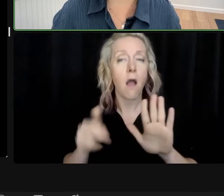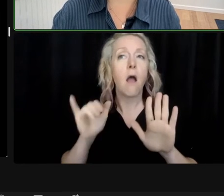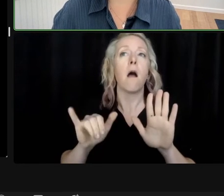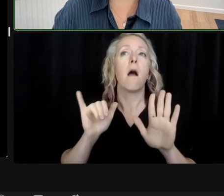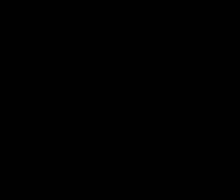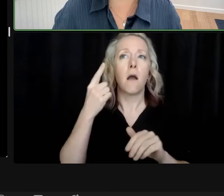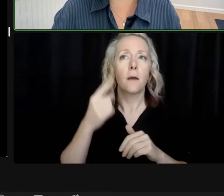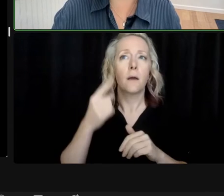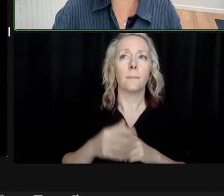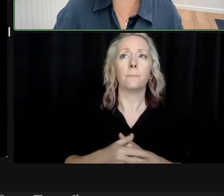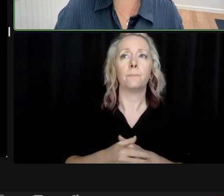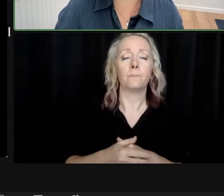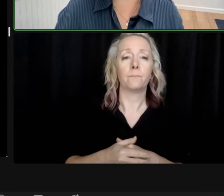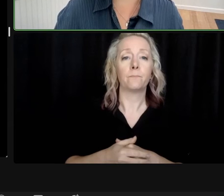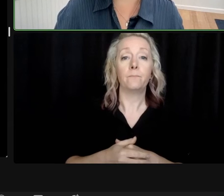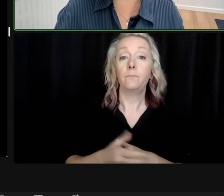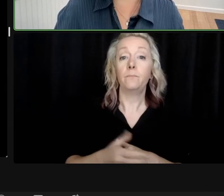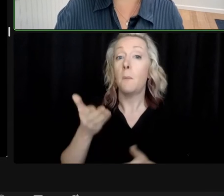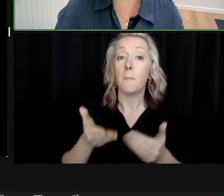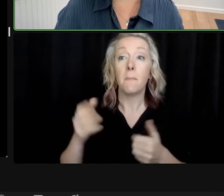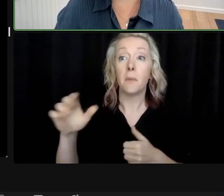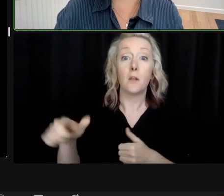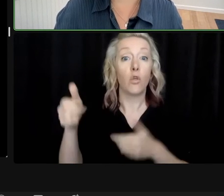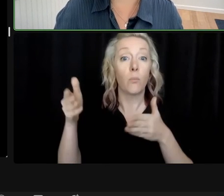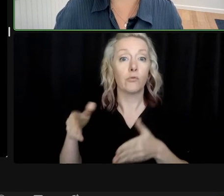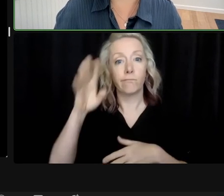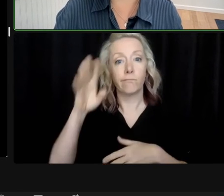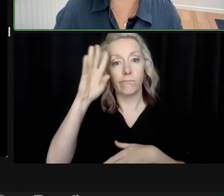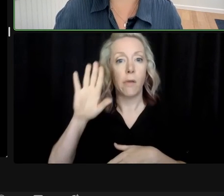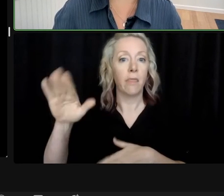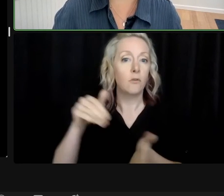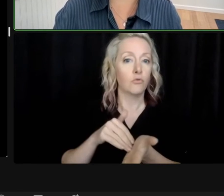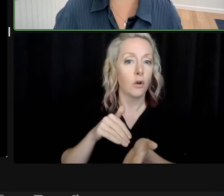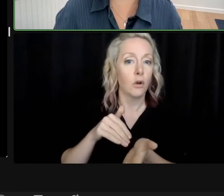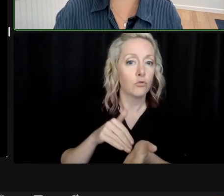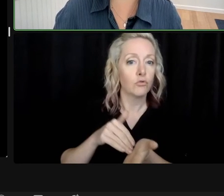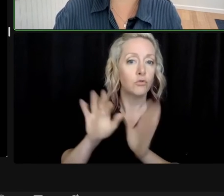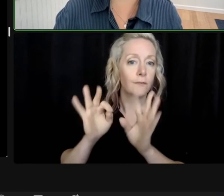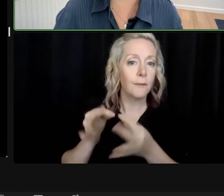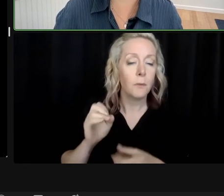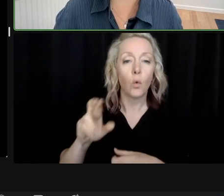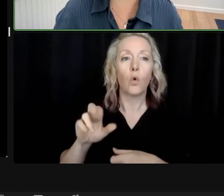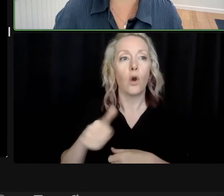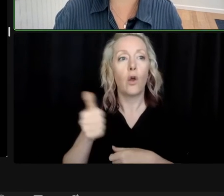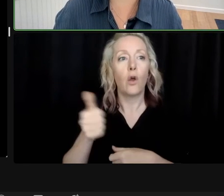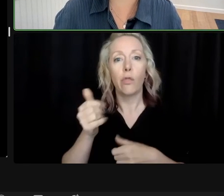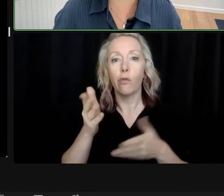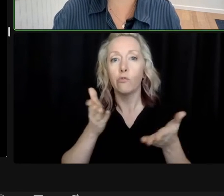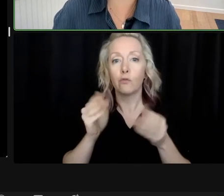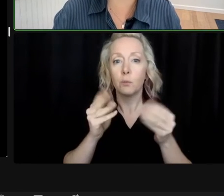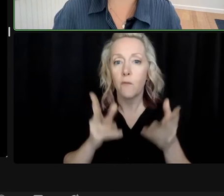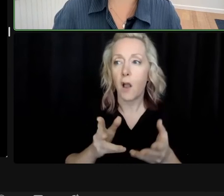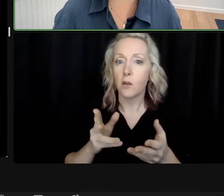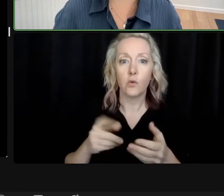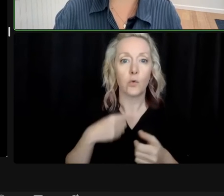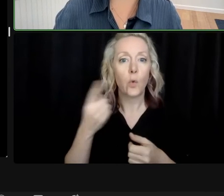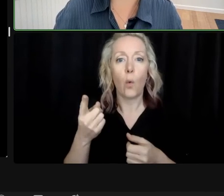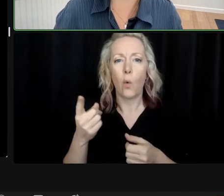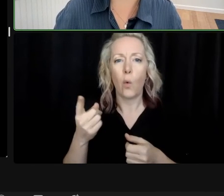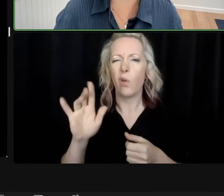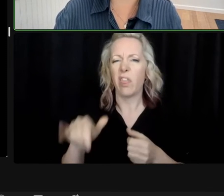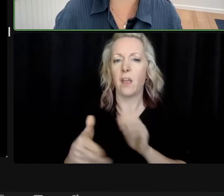something that maybe someone that they really trusted, say maybe their physician or another service provider, told them would be super helpful? So